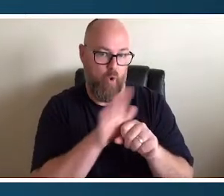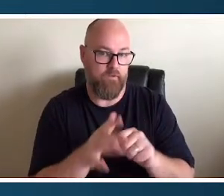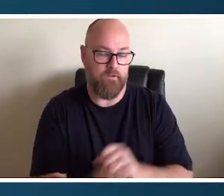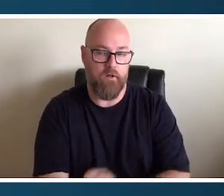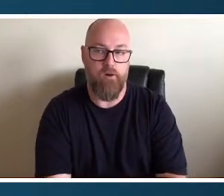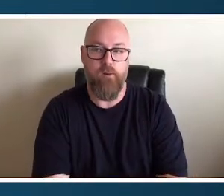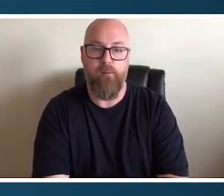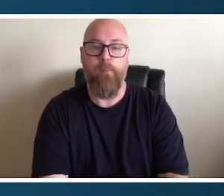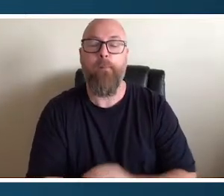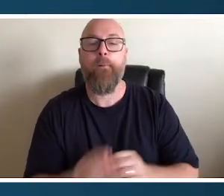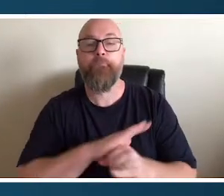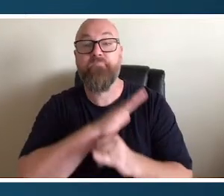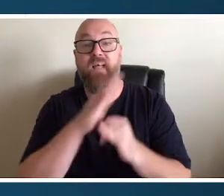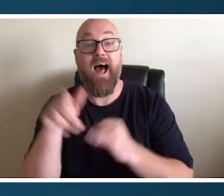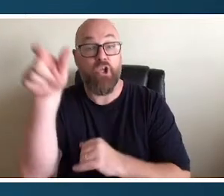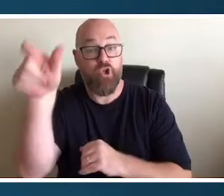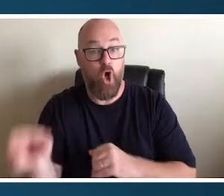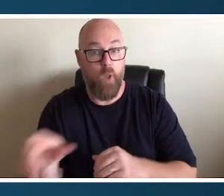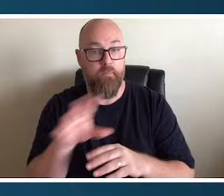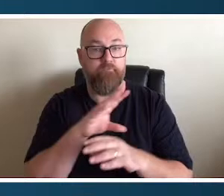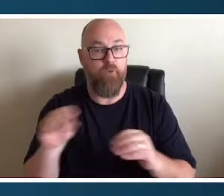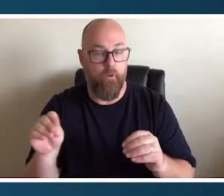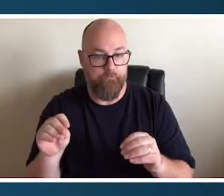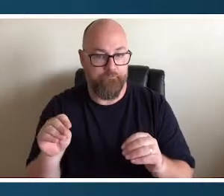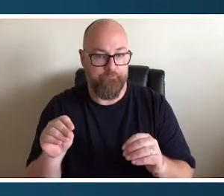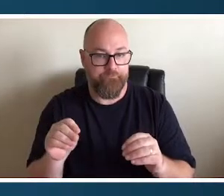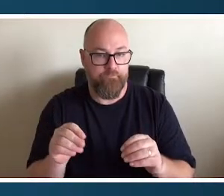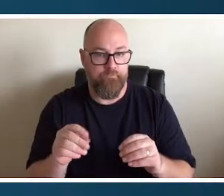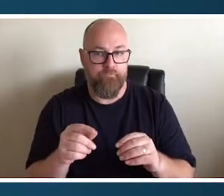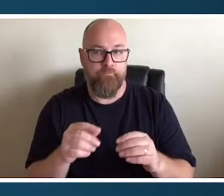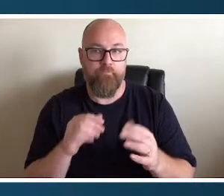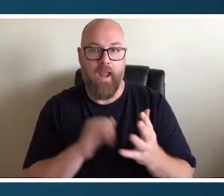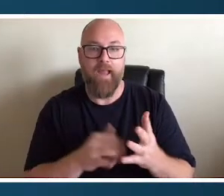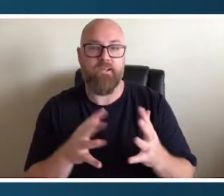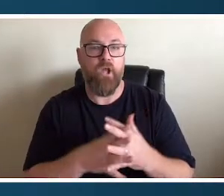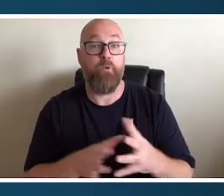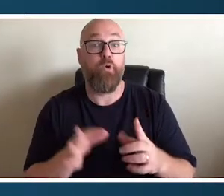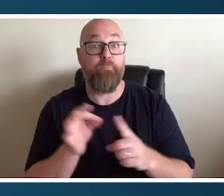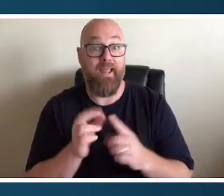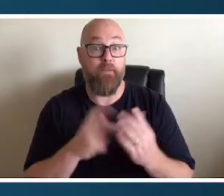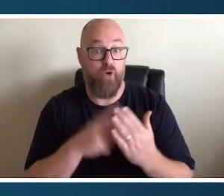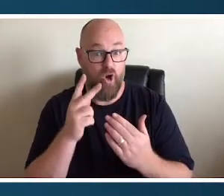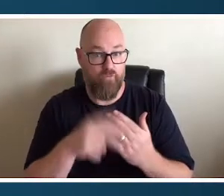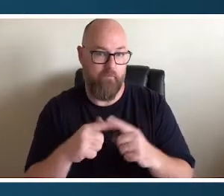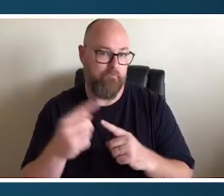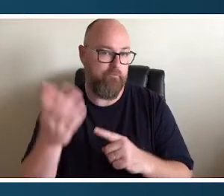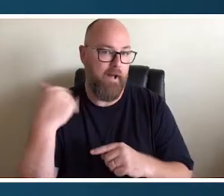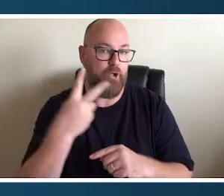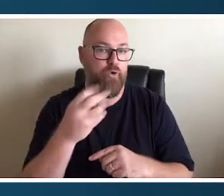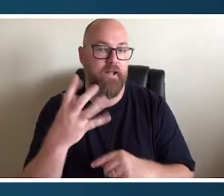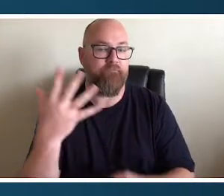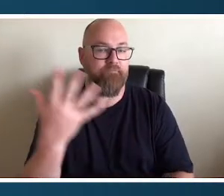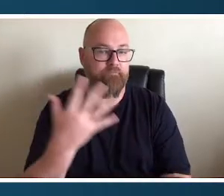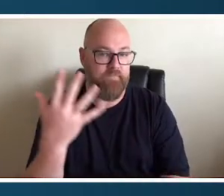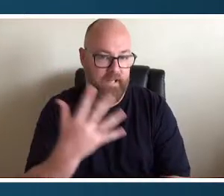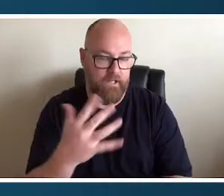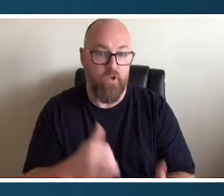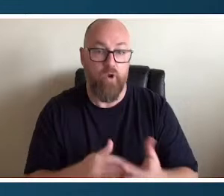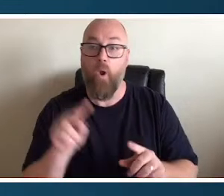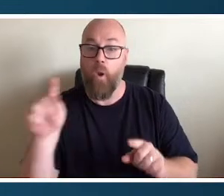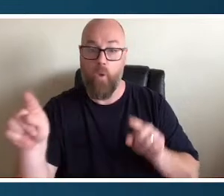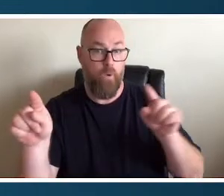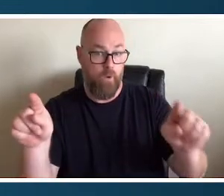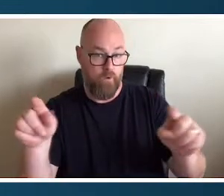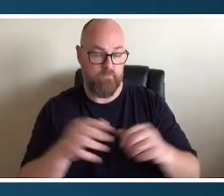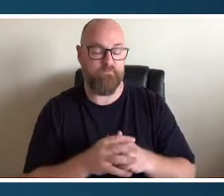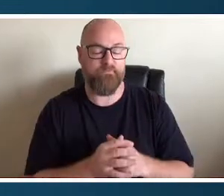last column was from the impact evaluation of the SWP program done back in 2015. So if you look at those numbers,